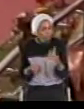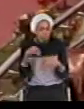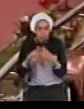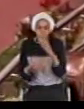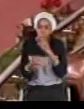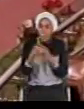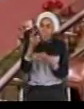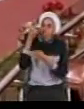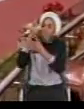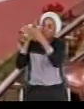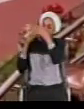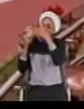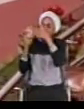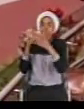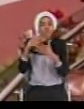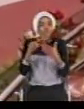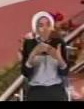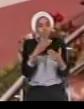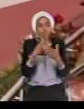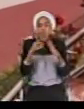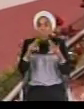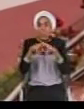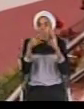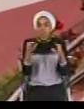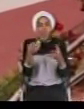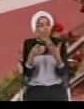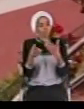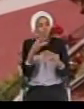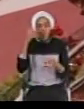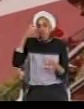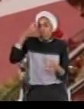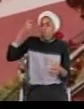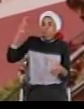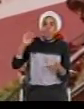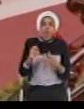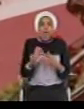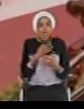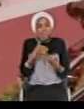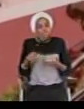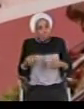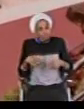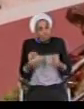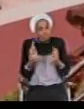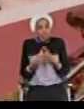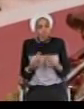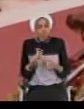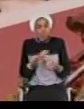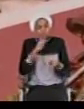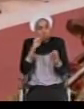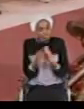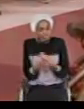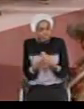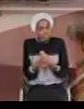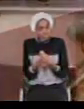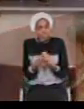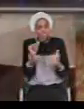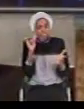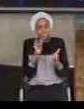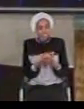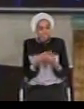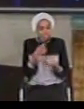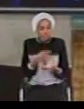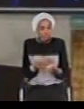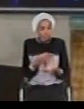vision, in a trance, in a dream, and tries to change and corrupt that